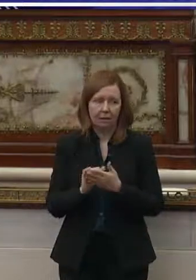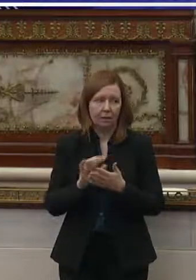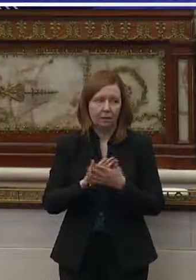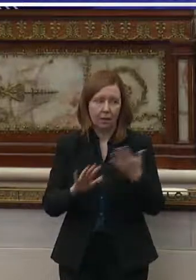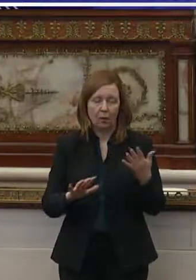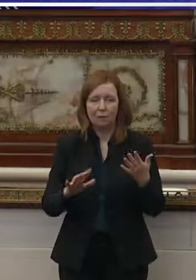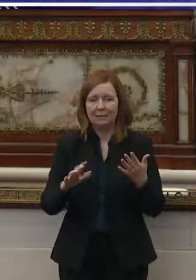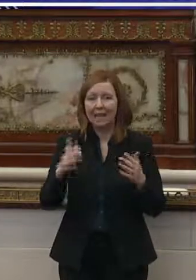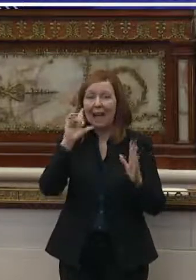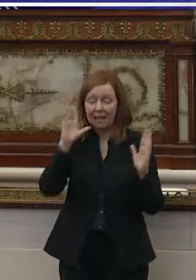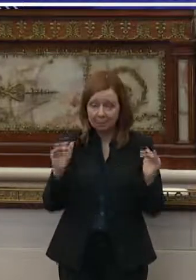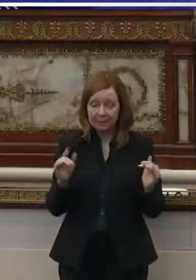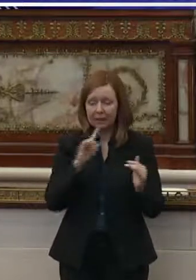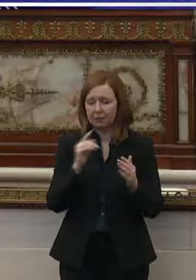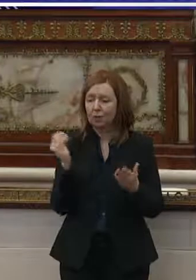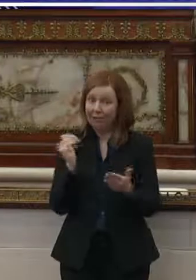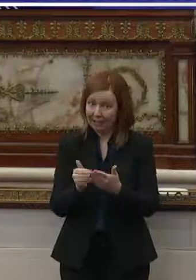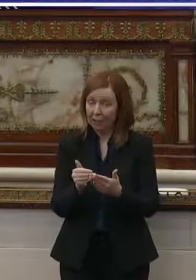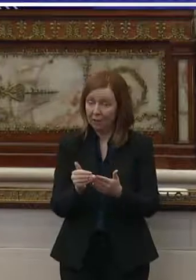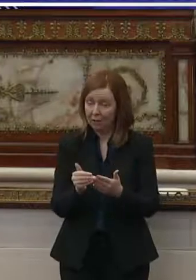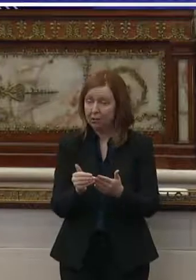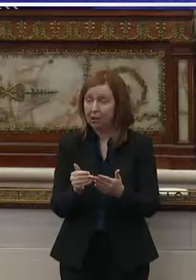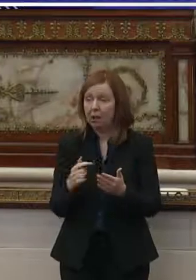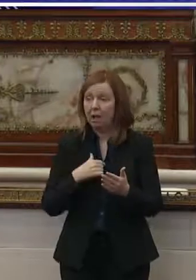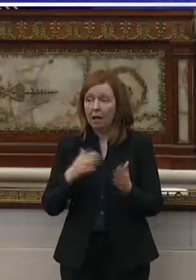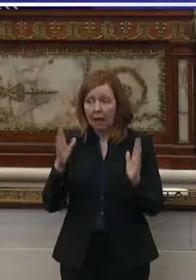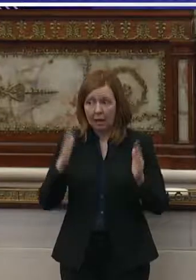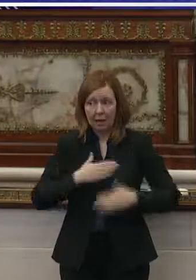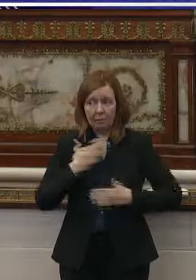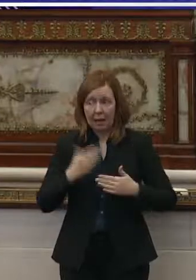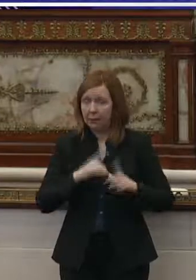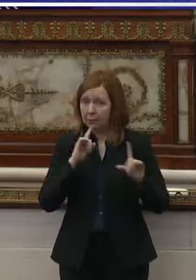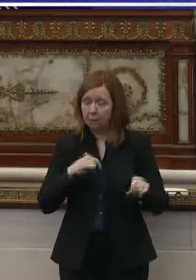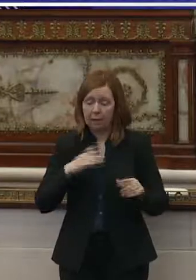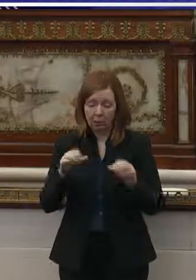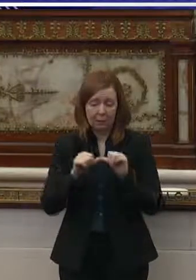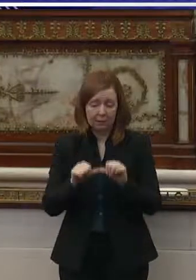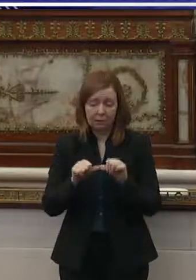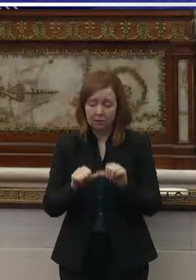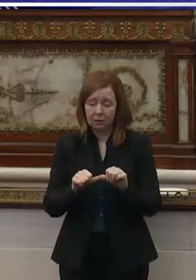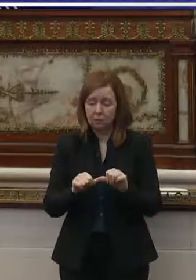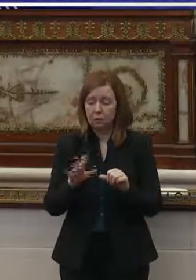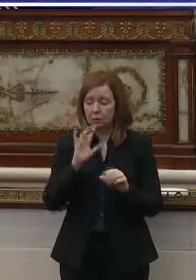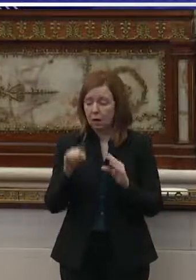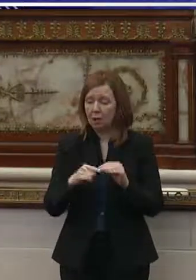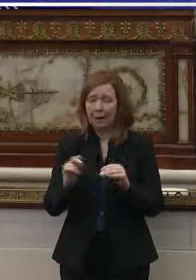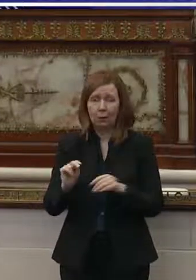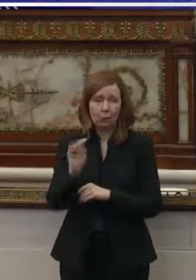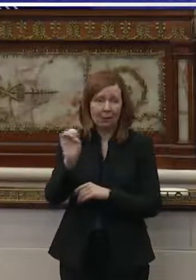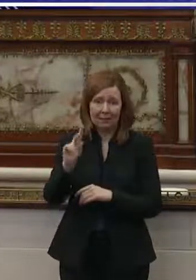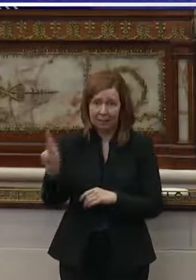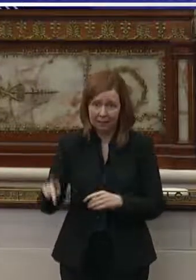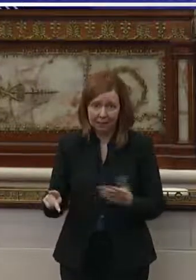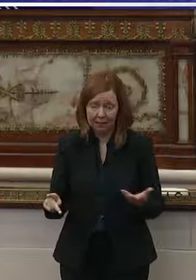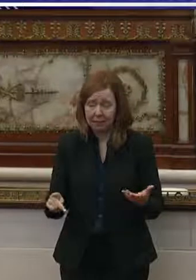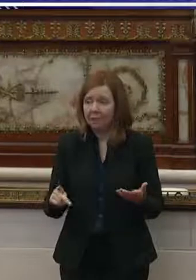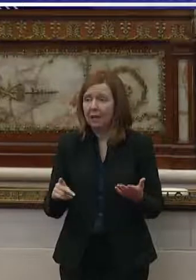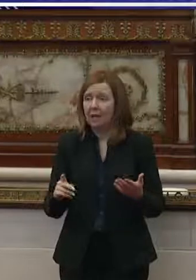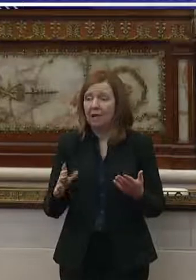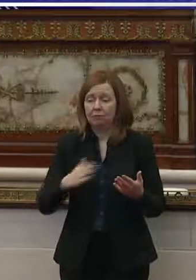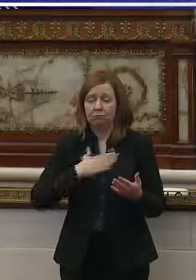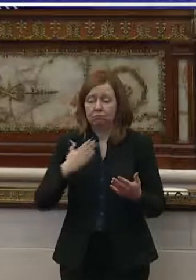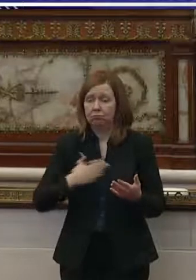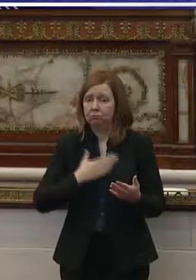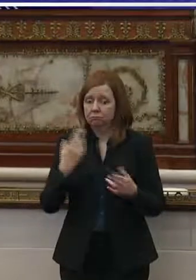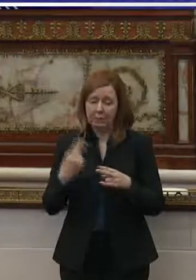those expectations are near, which I'm happy to report. And I'm going to continue to talk about Northeast Philly, and was happy